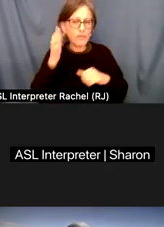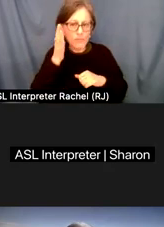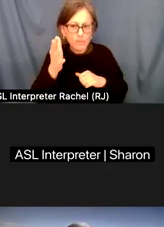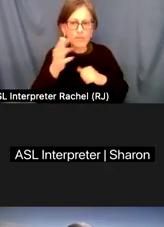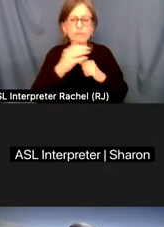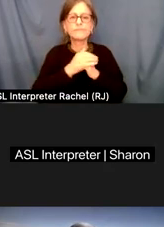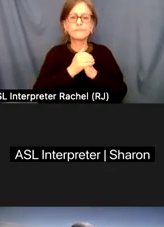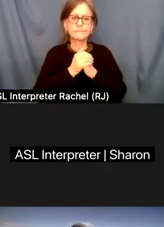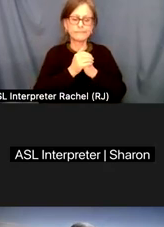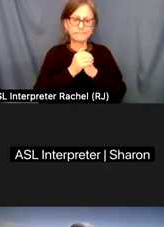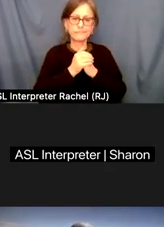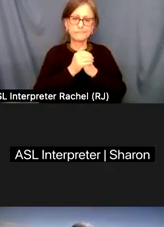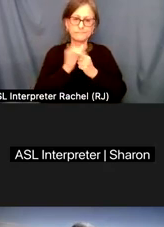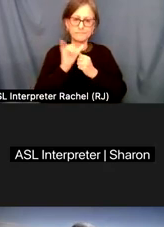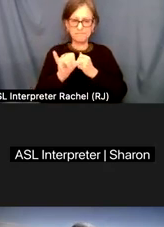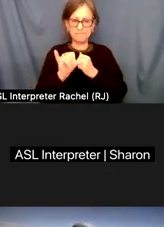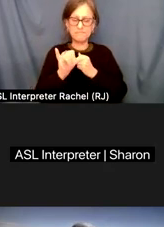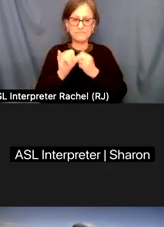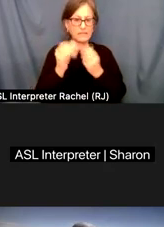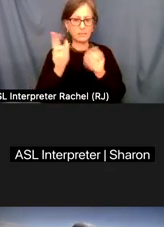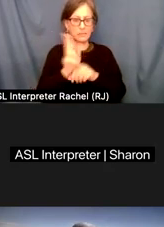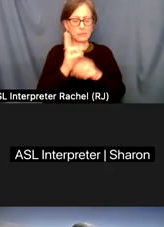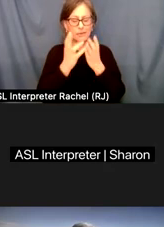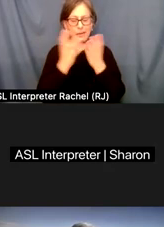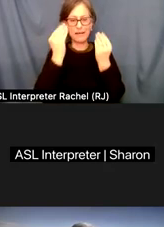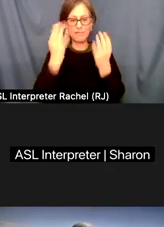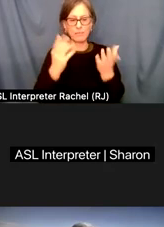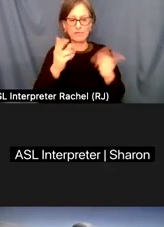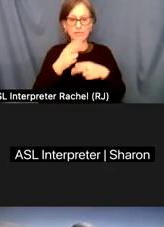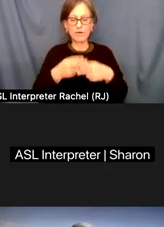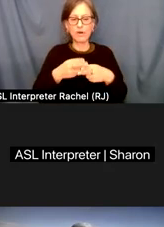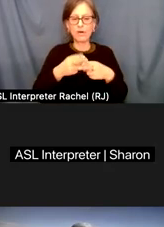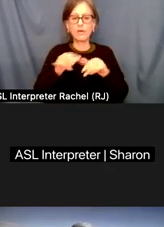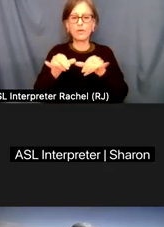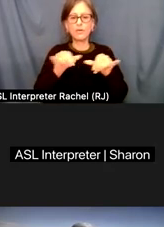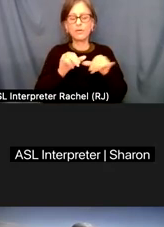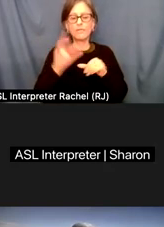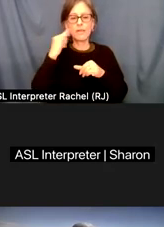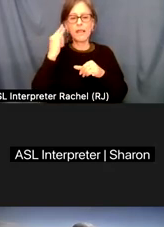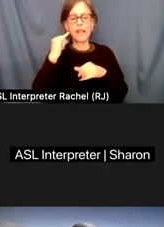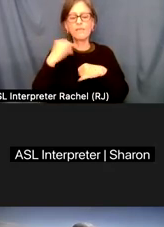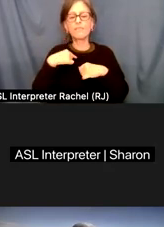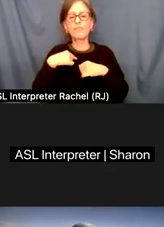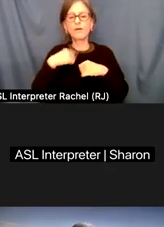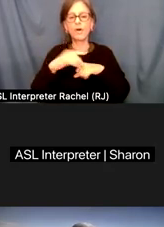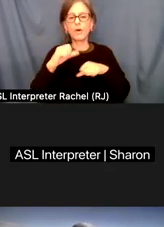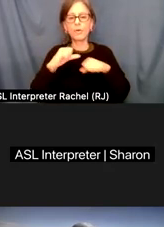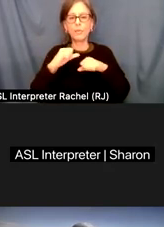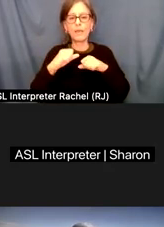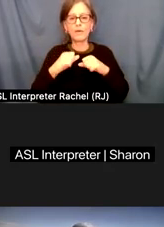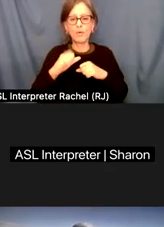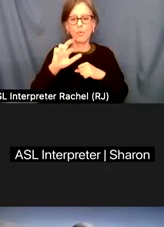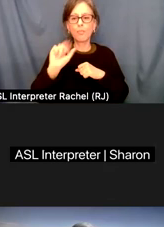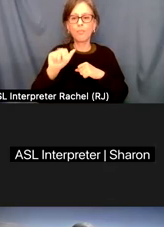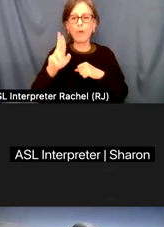is, using a lot of information. So this is called the Uniform California Earthquake Rupture Forecast, and this